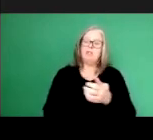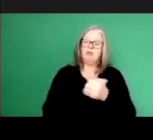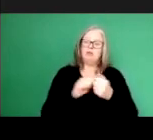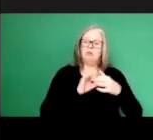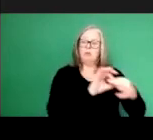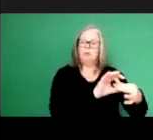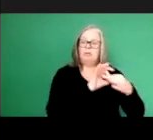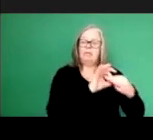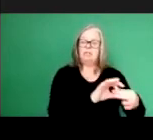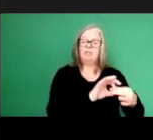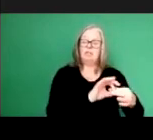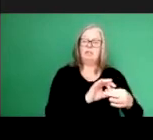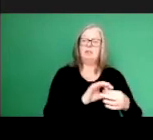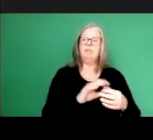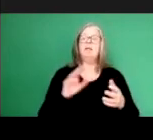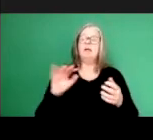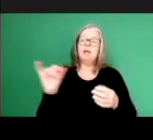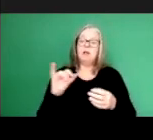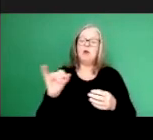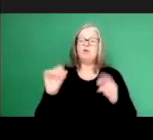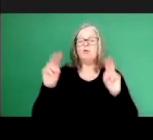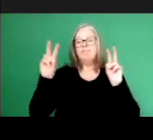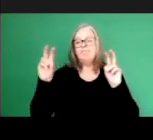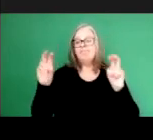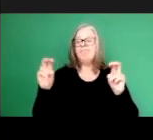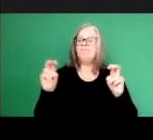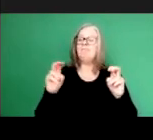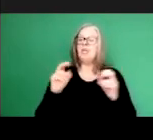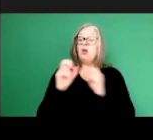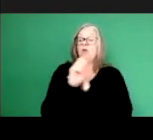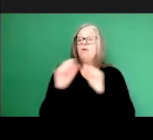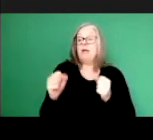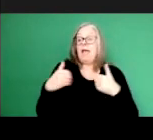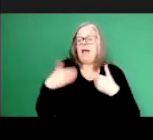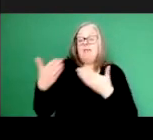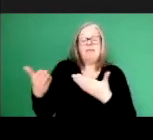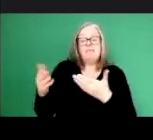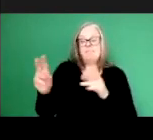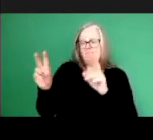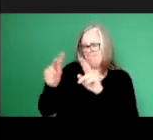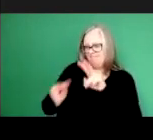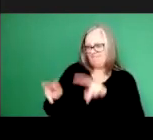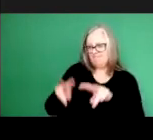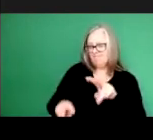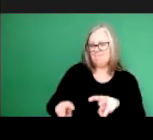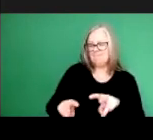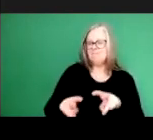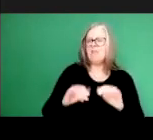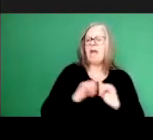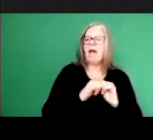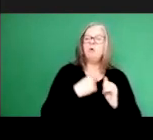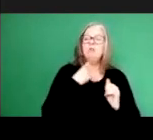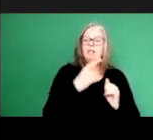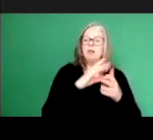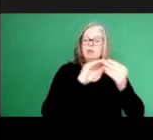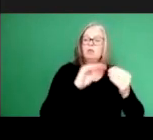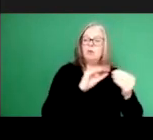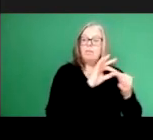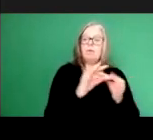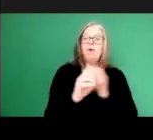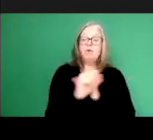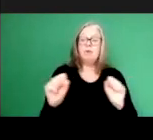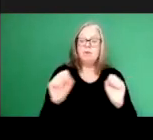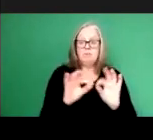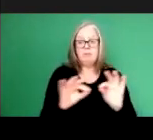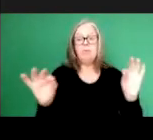about freedom, end quote. In other words, um, how we tell stories of freedom matter. Um, in the book, A Planet to